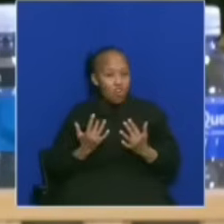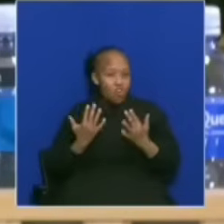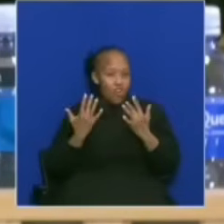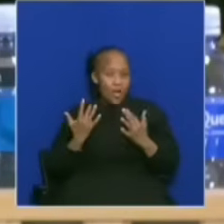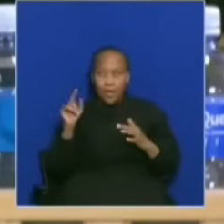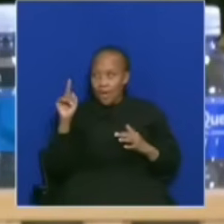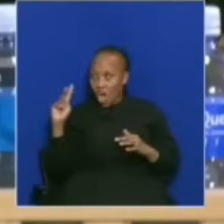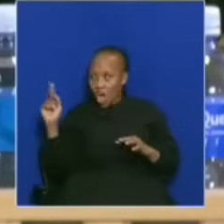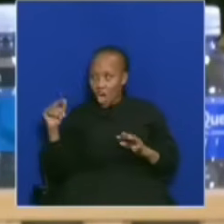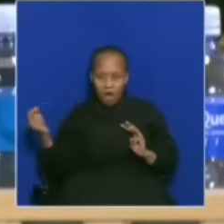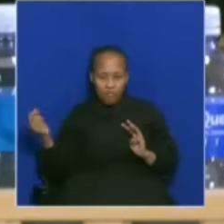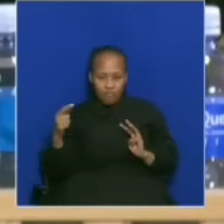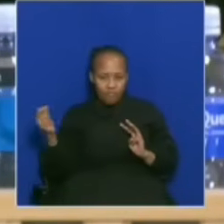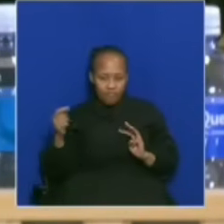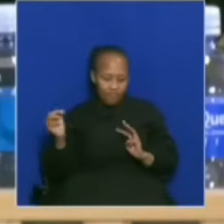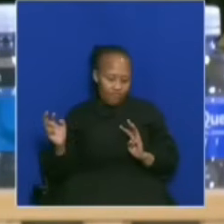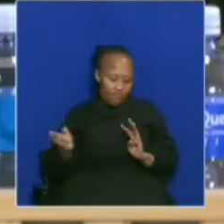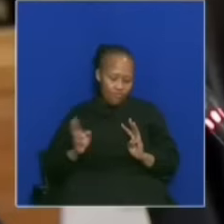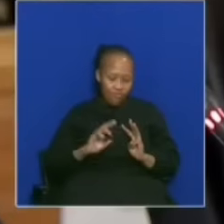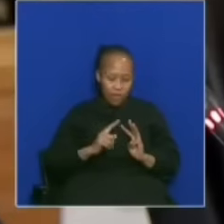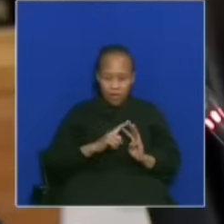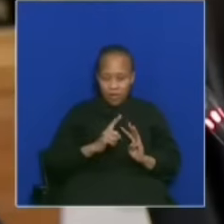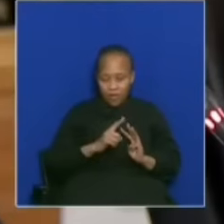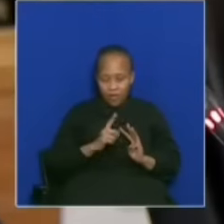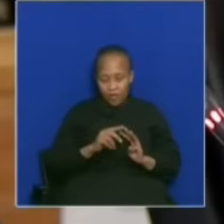thank you. Thanks, Mr.